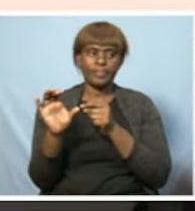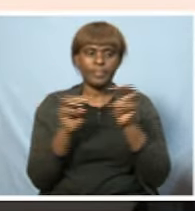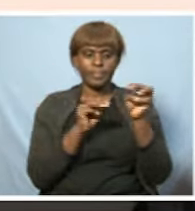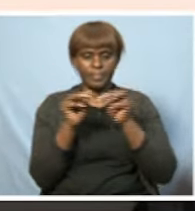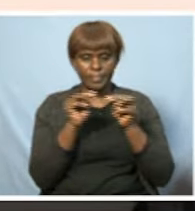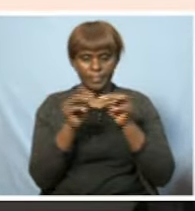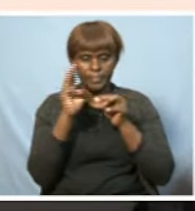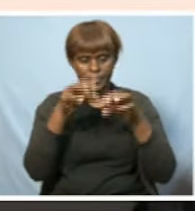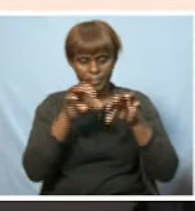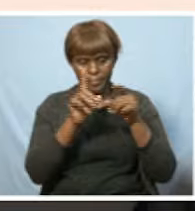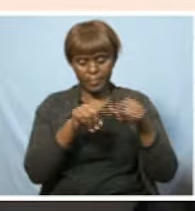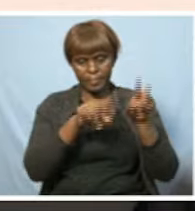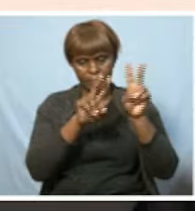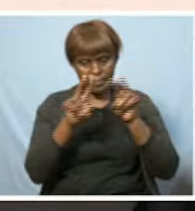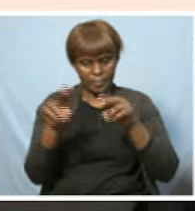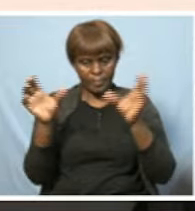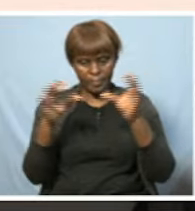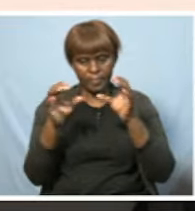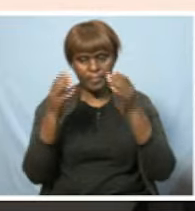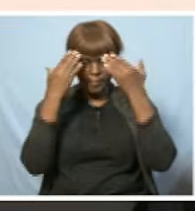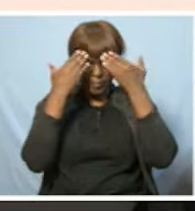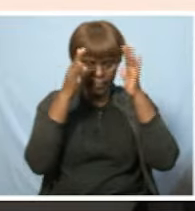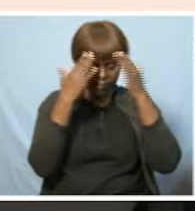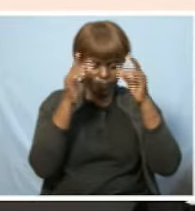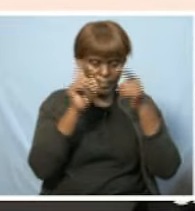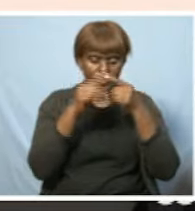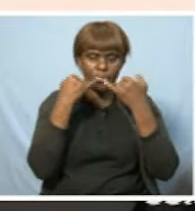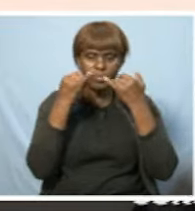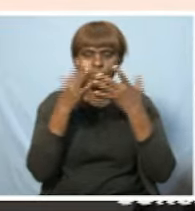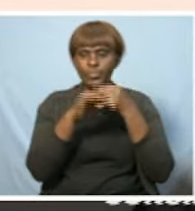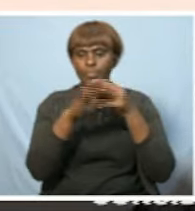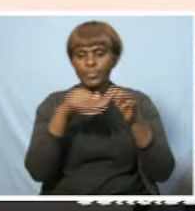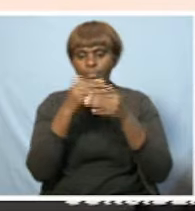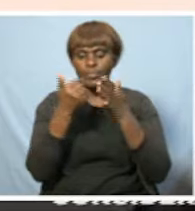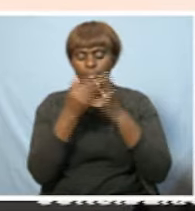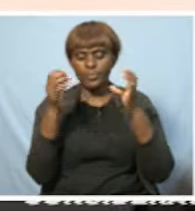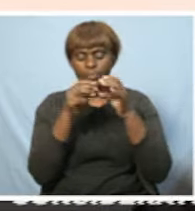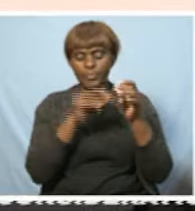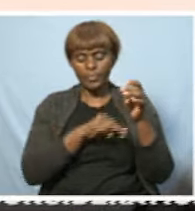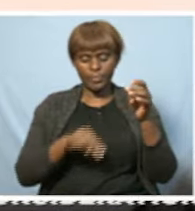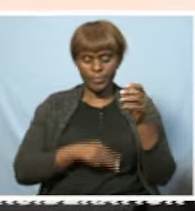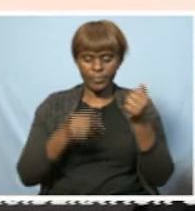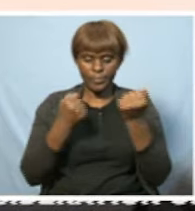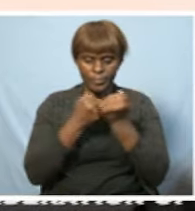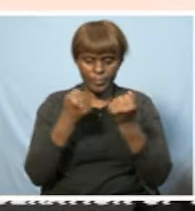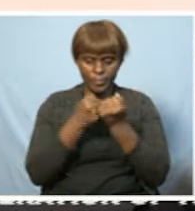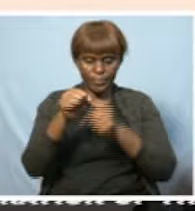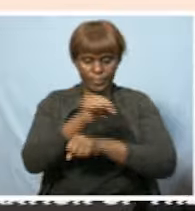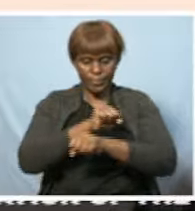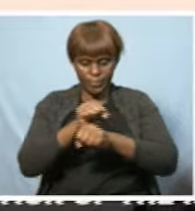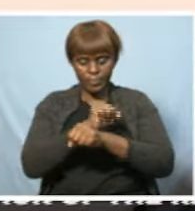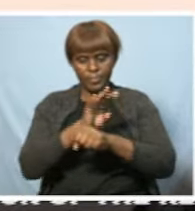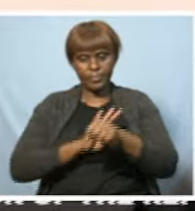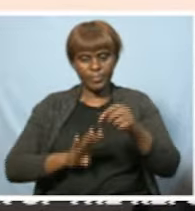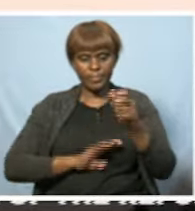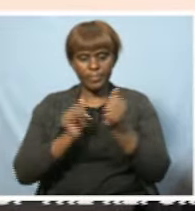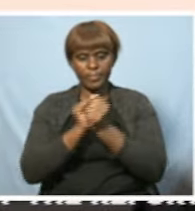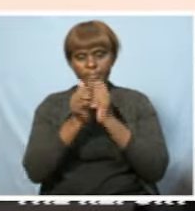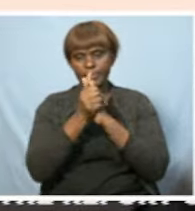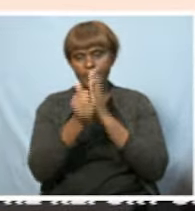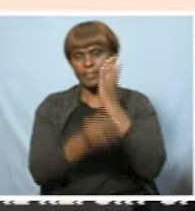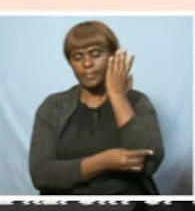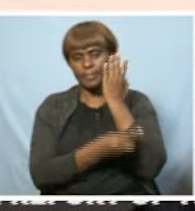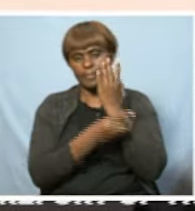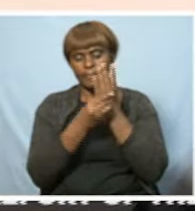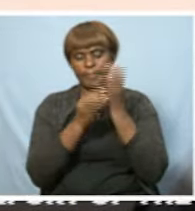will continue to conduct community engagements to inform community members on sponsorship regarding secondary, boarding, and skills development